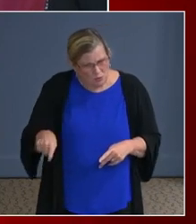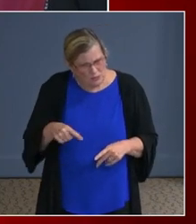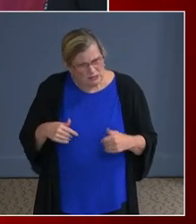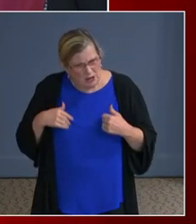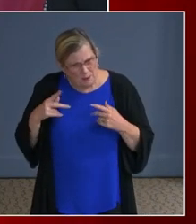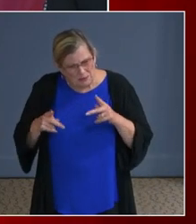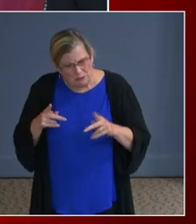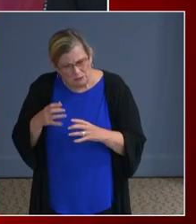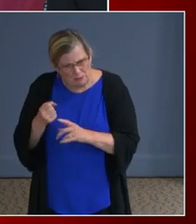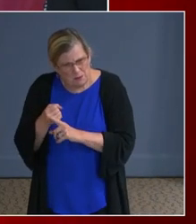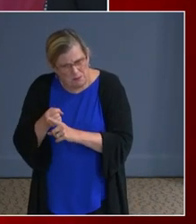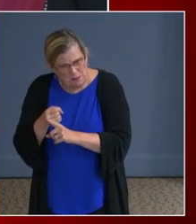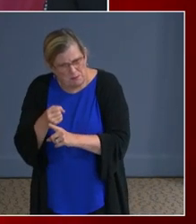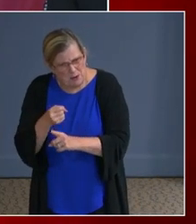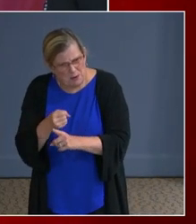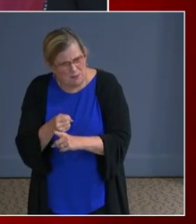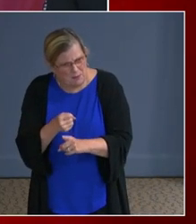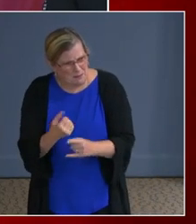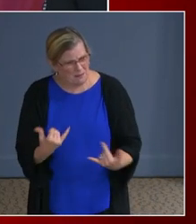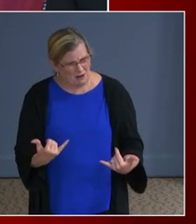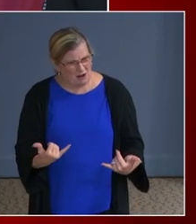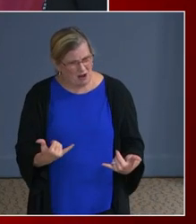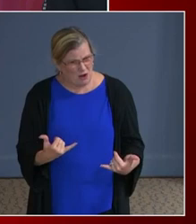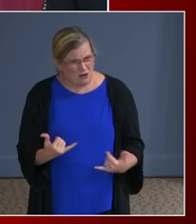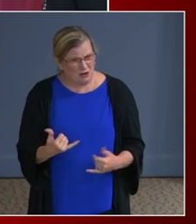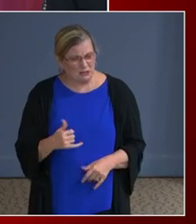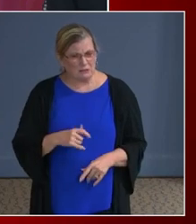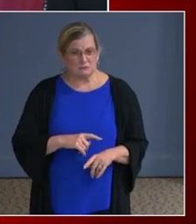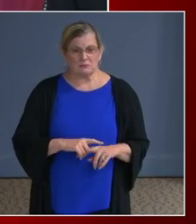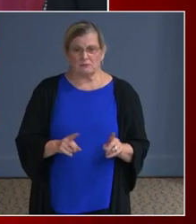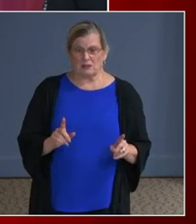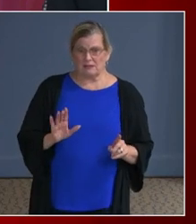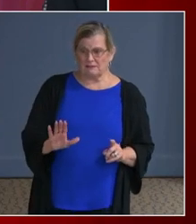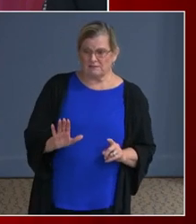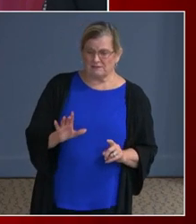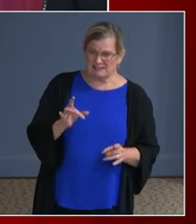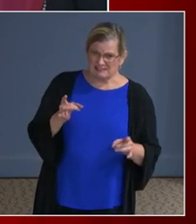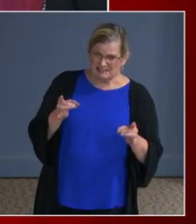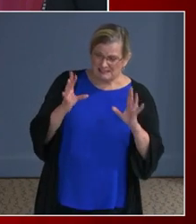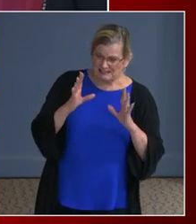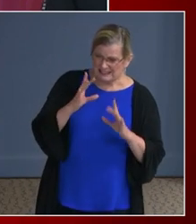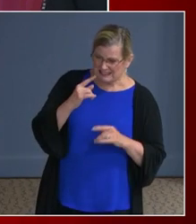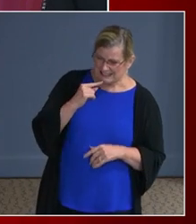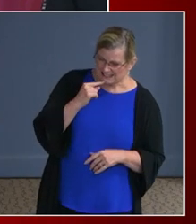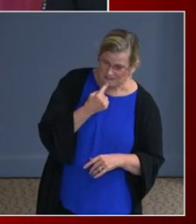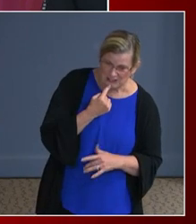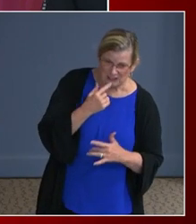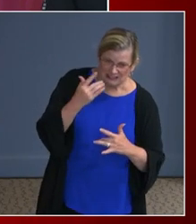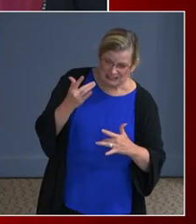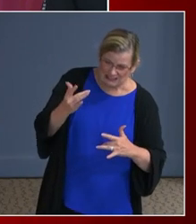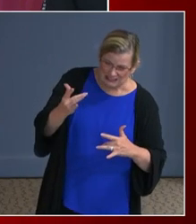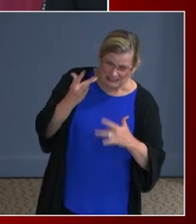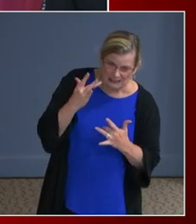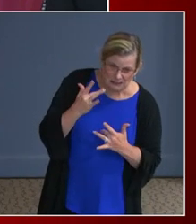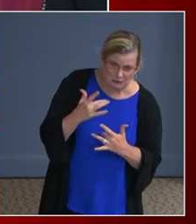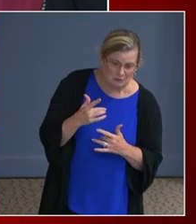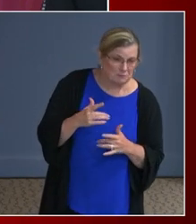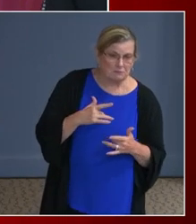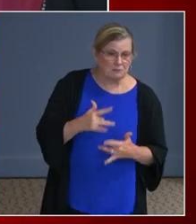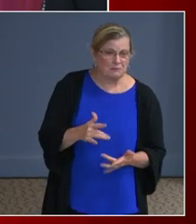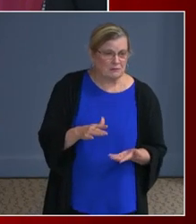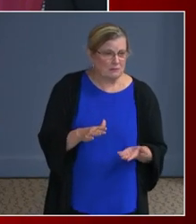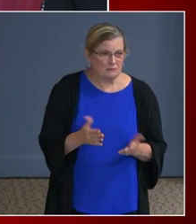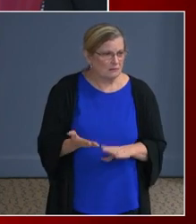of illness may be less, and their death may be less likely in that age group. We should be mindful, however,